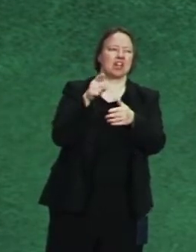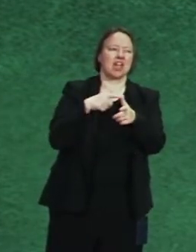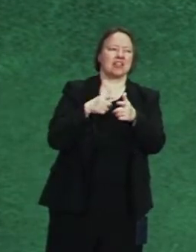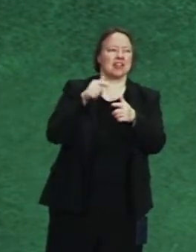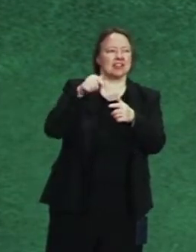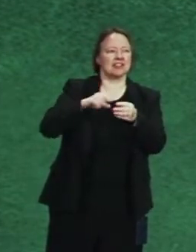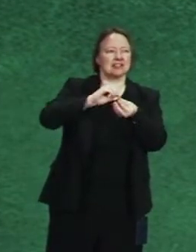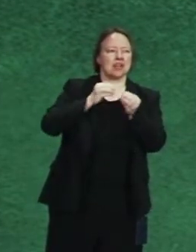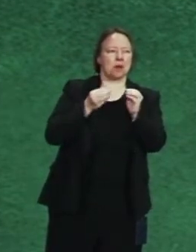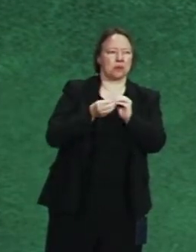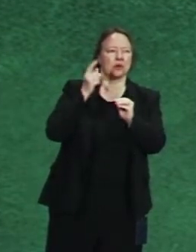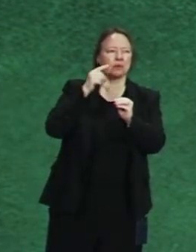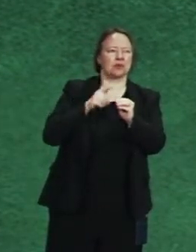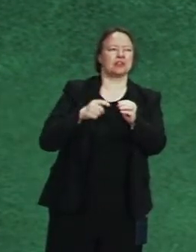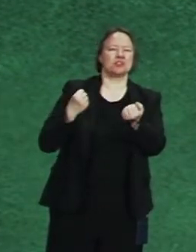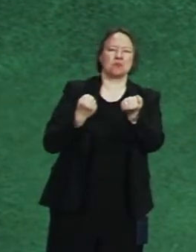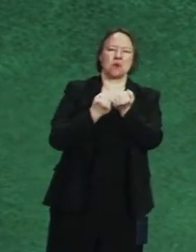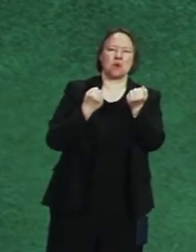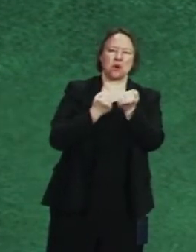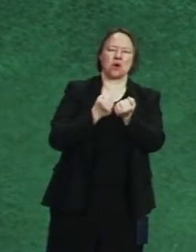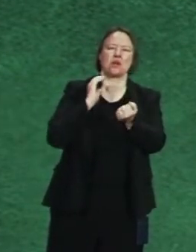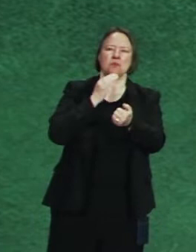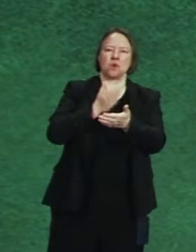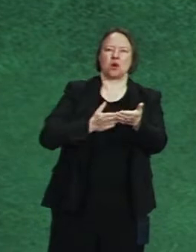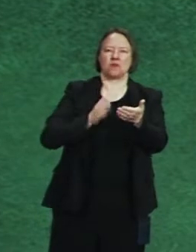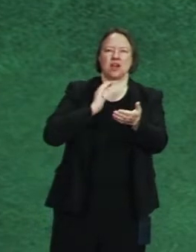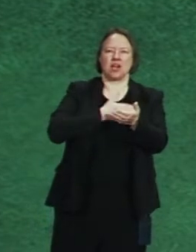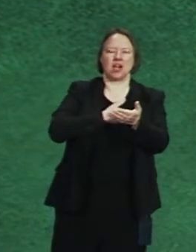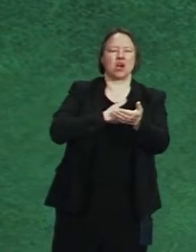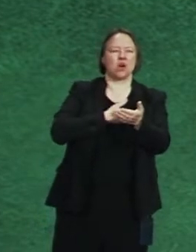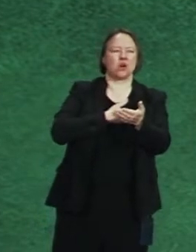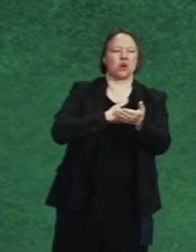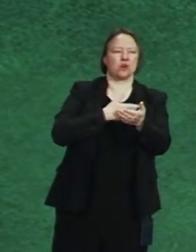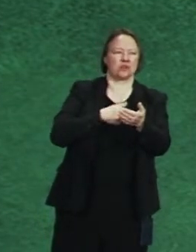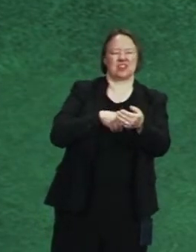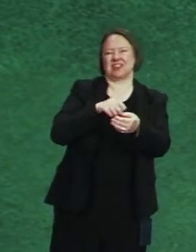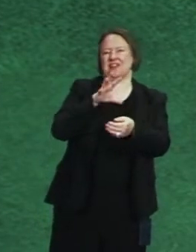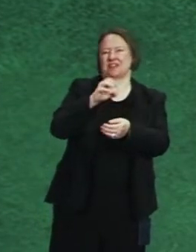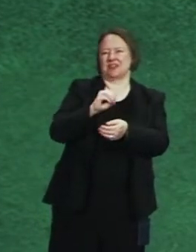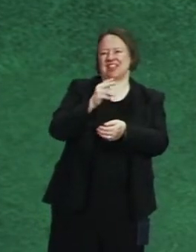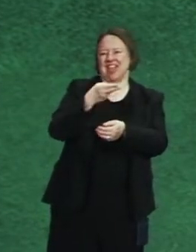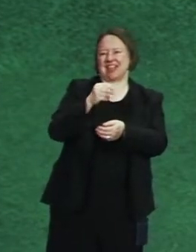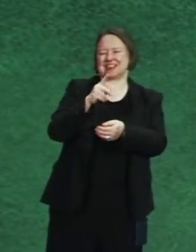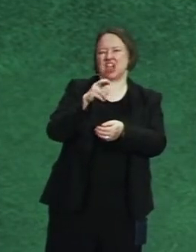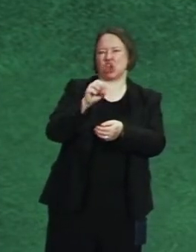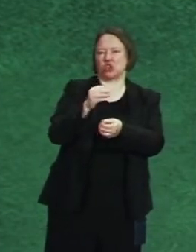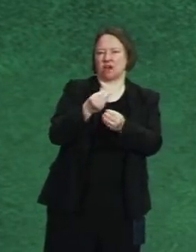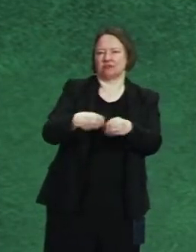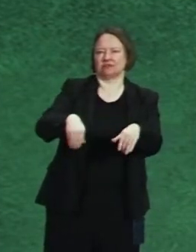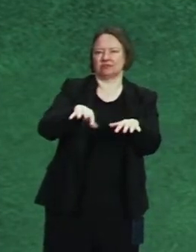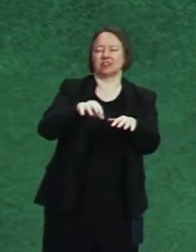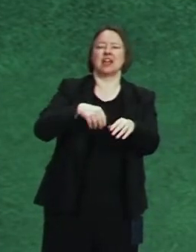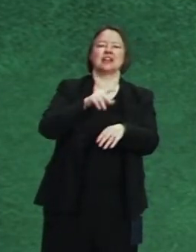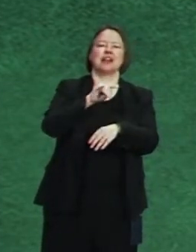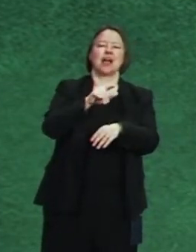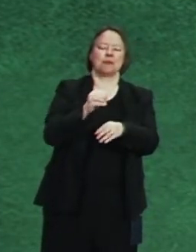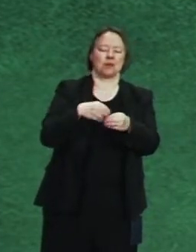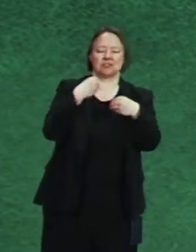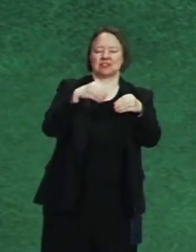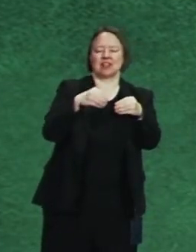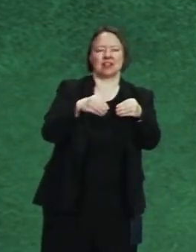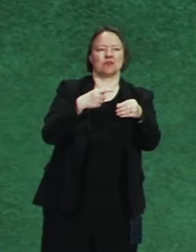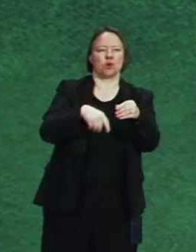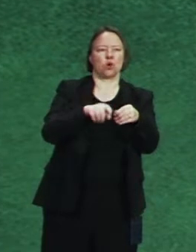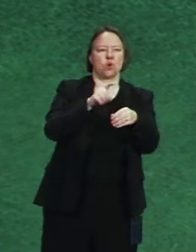This number will be able to support proportional 11,250 heads of lettuce. The nut tilapia will reach a selling weight of 1 to